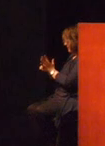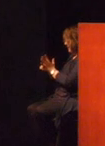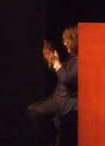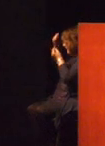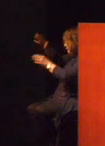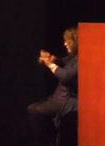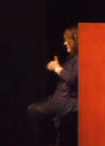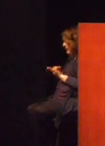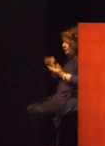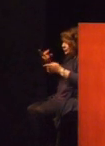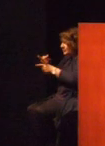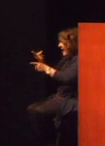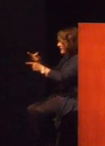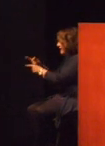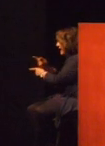navigate